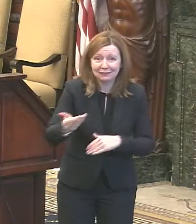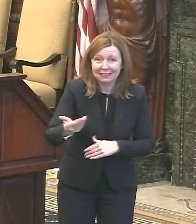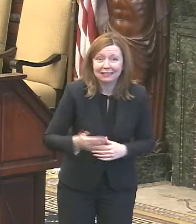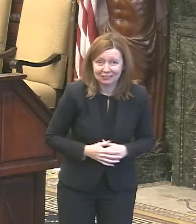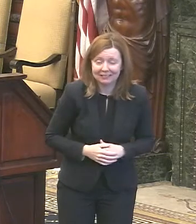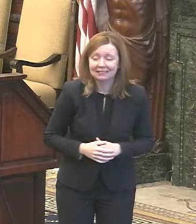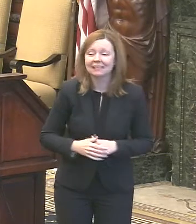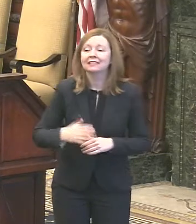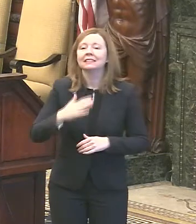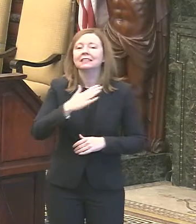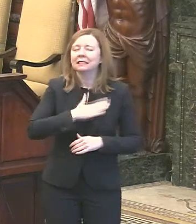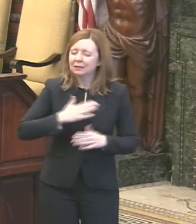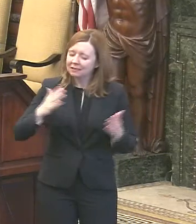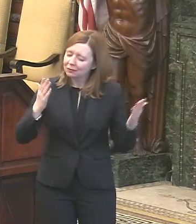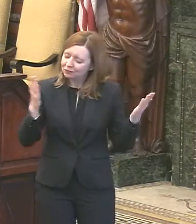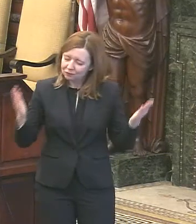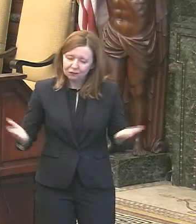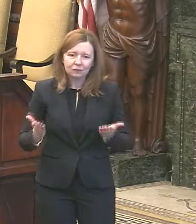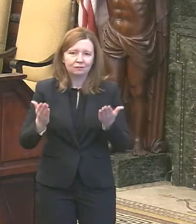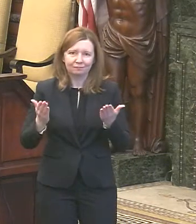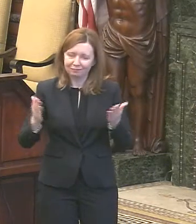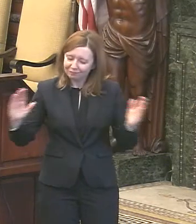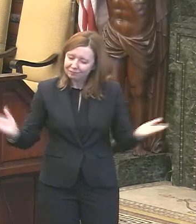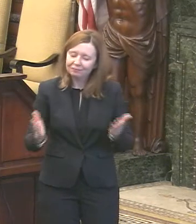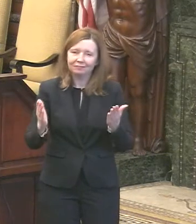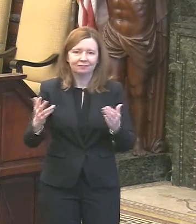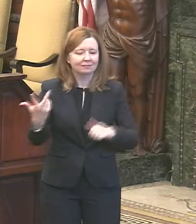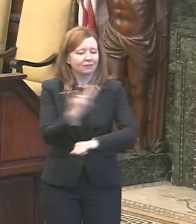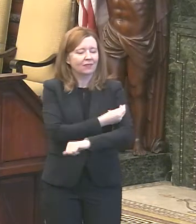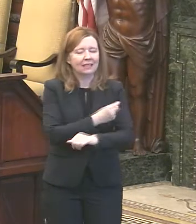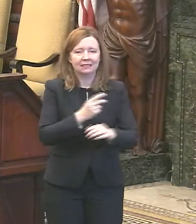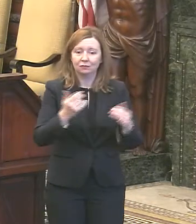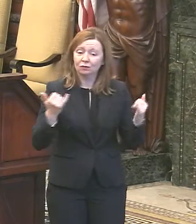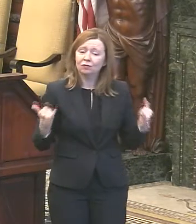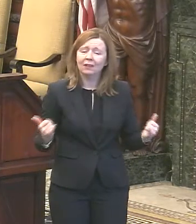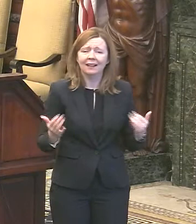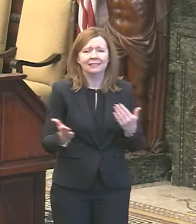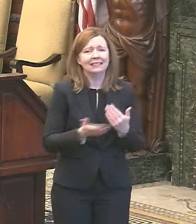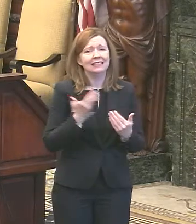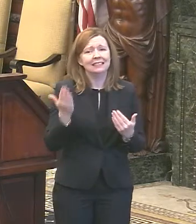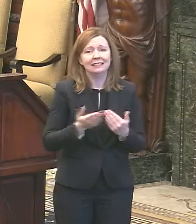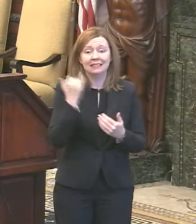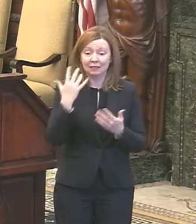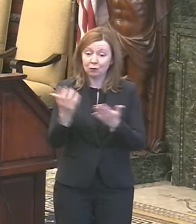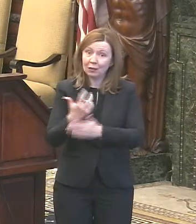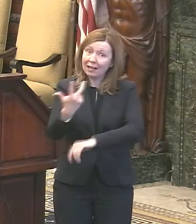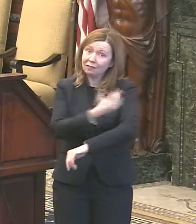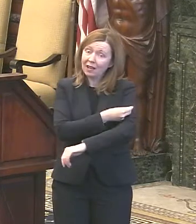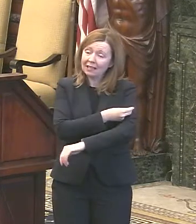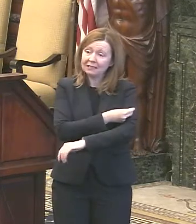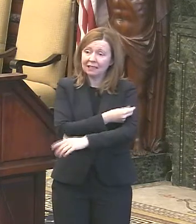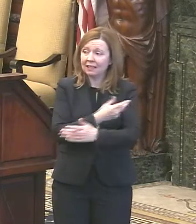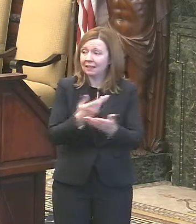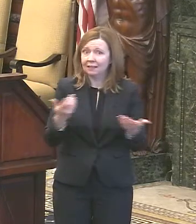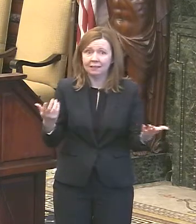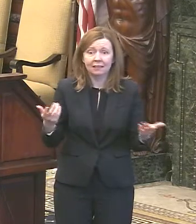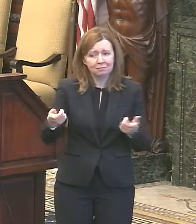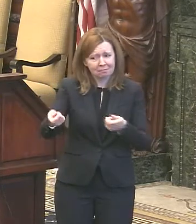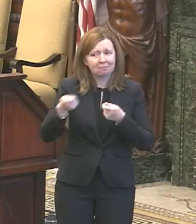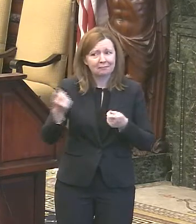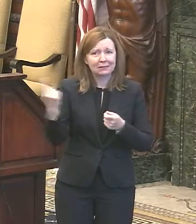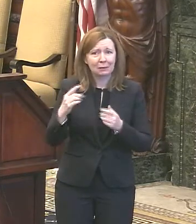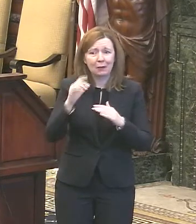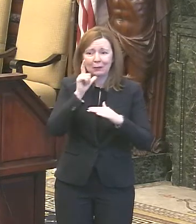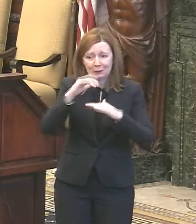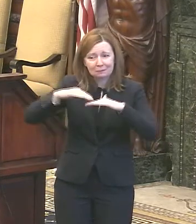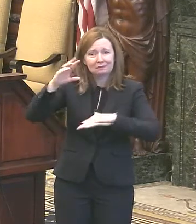do? So please, I want to recommend everyone get vaccinated. It's never been easier. And as long as you're getting vaccinated, bring anyone over the age of 65